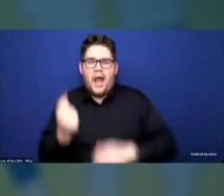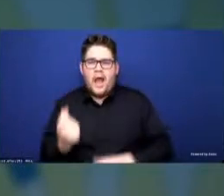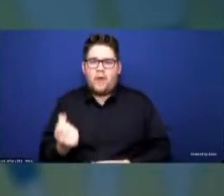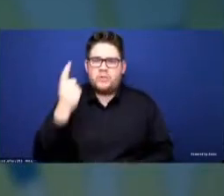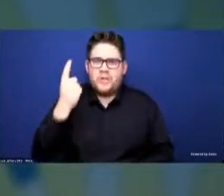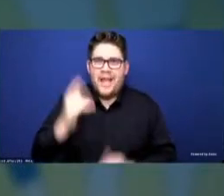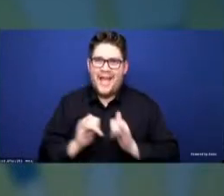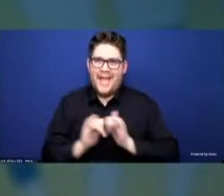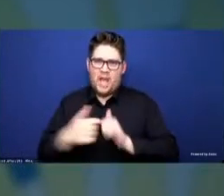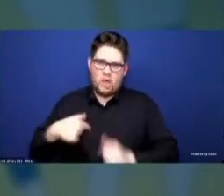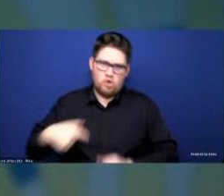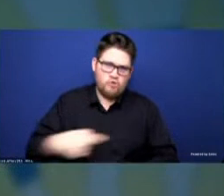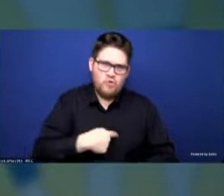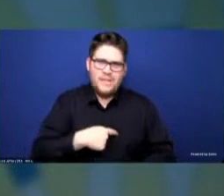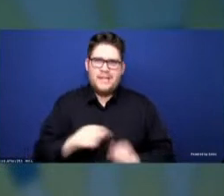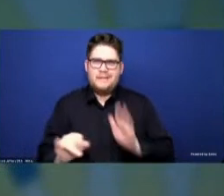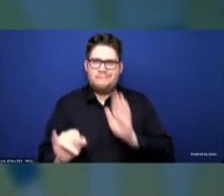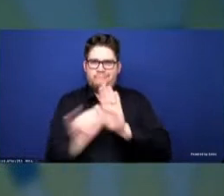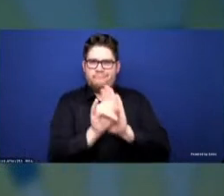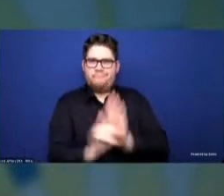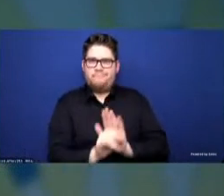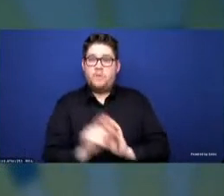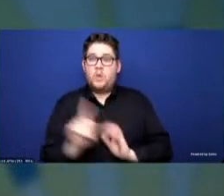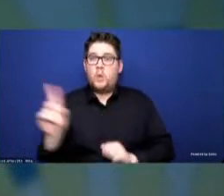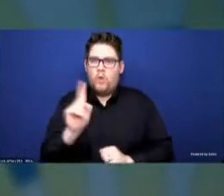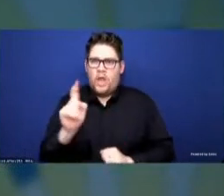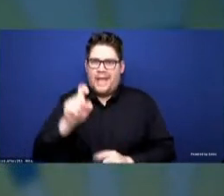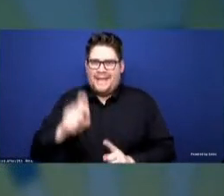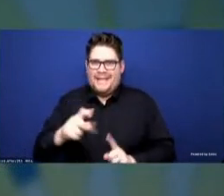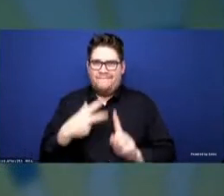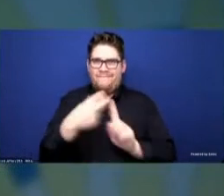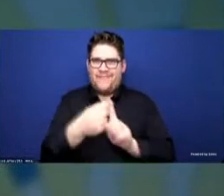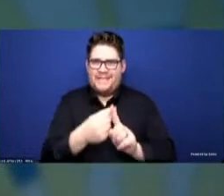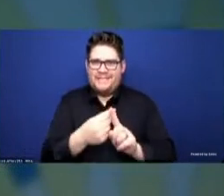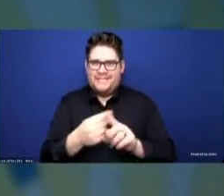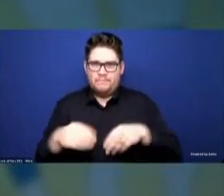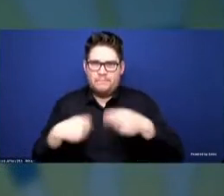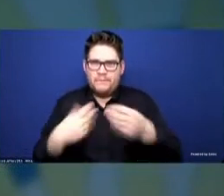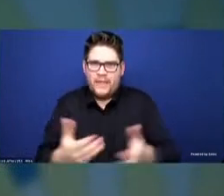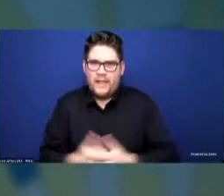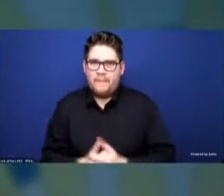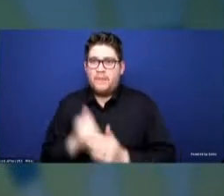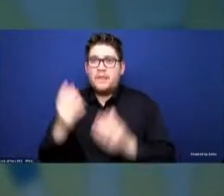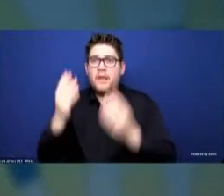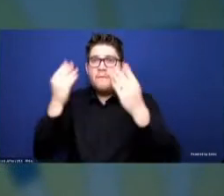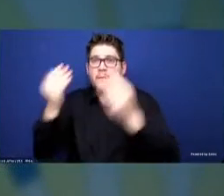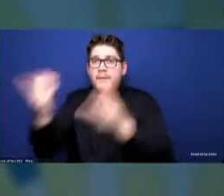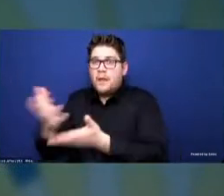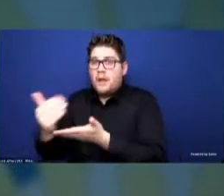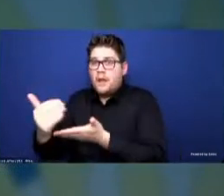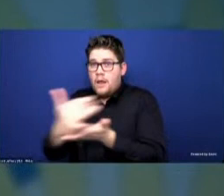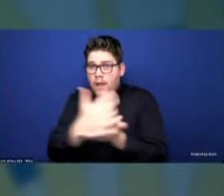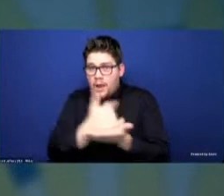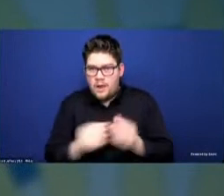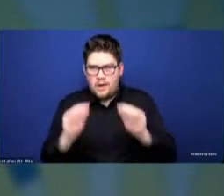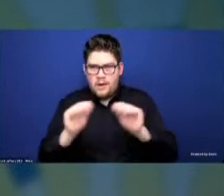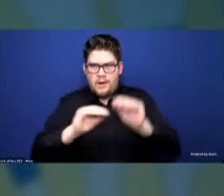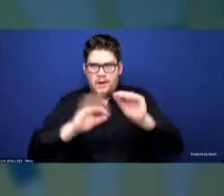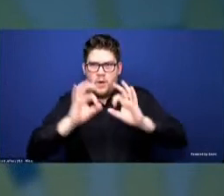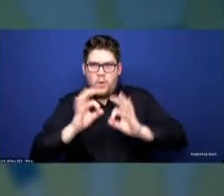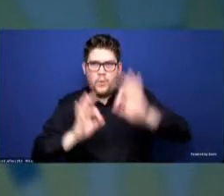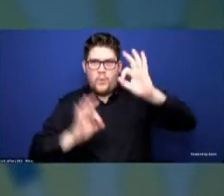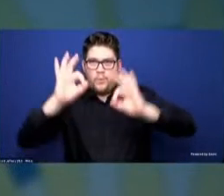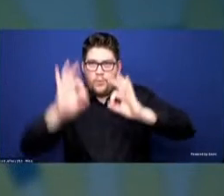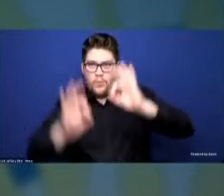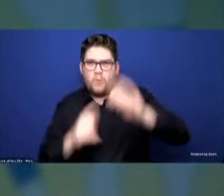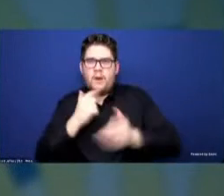very rapidly, as we see developing cases happen in different communities around the province.